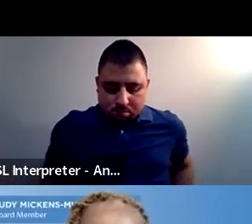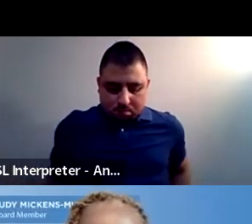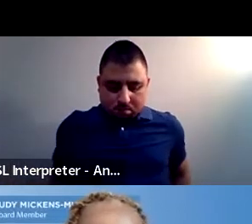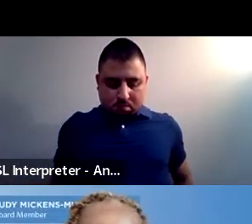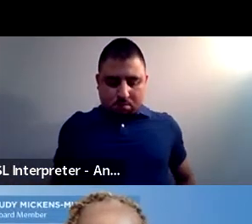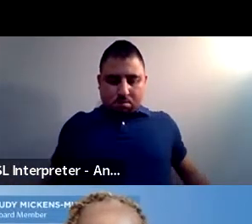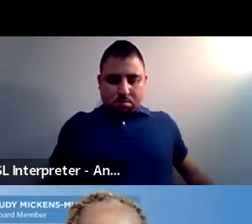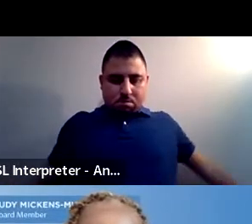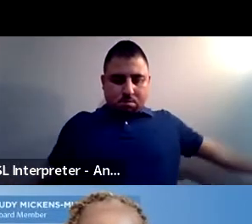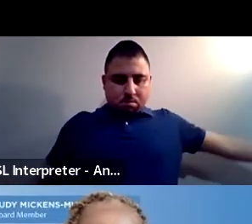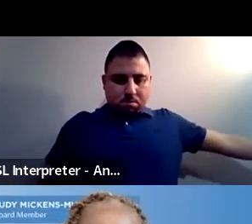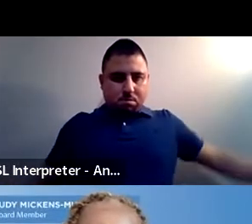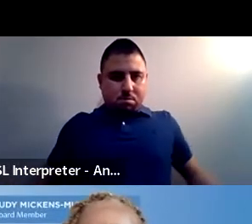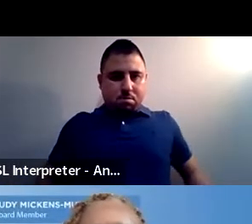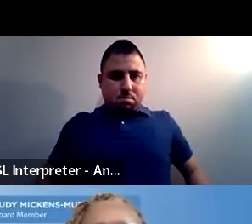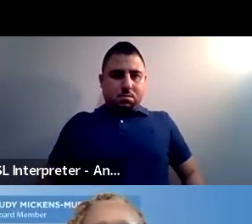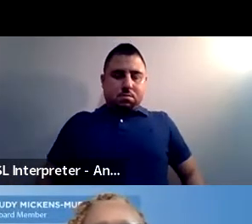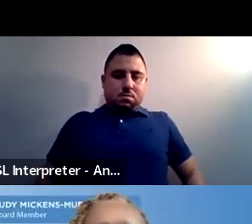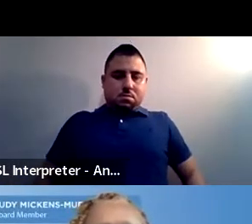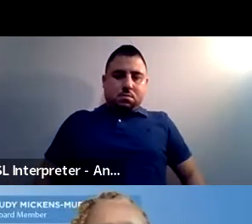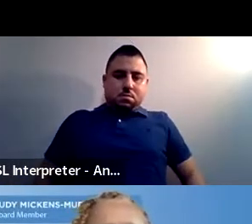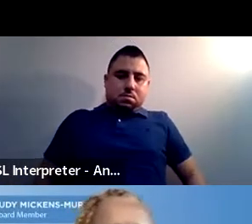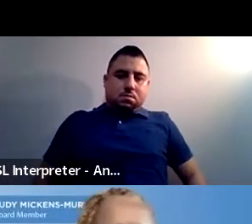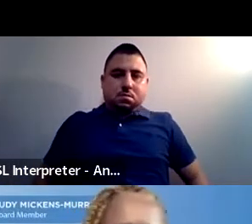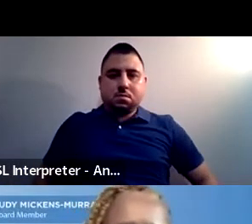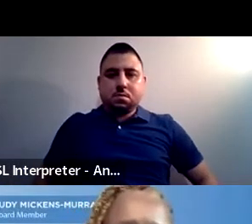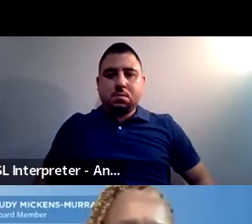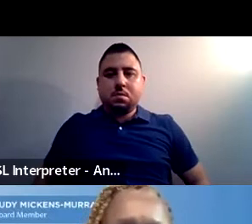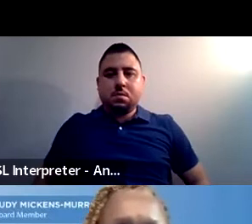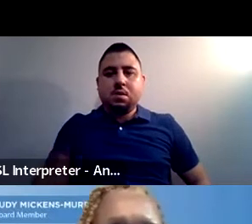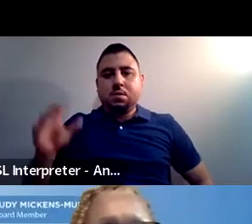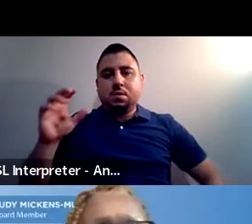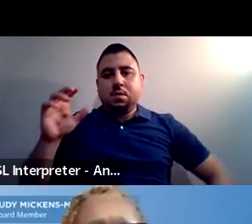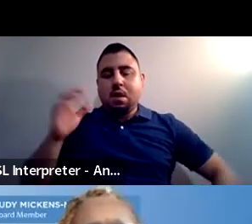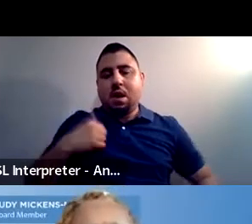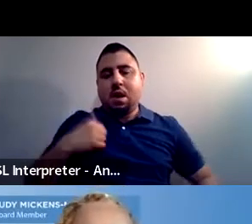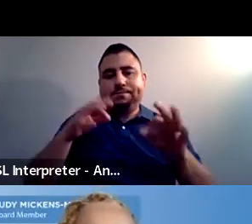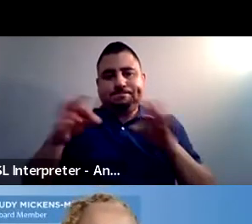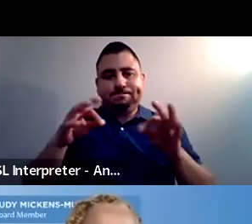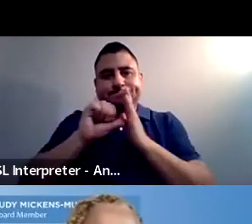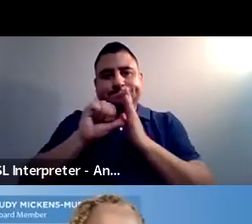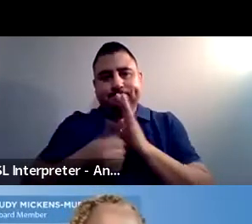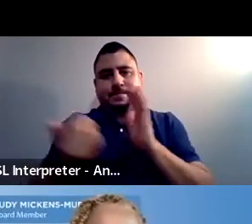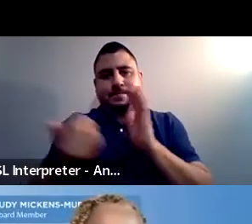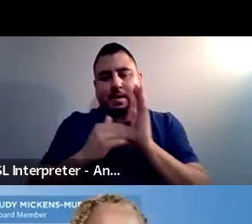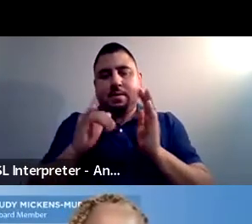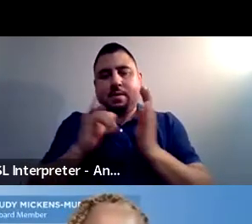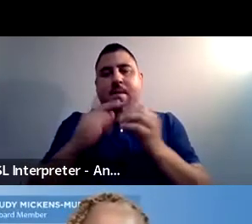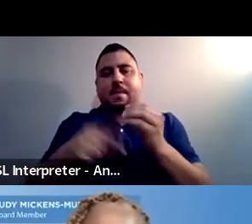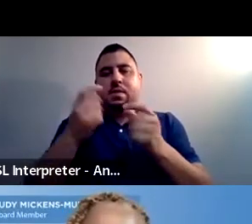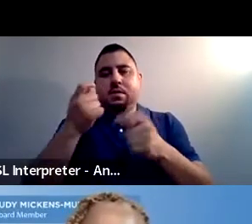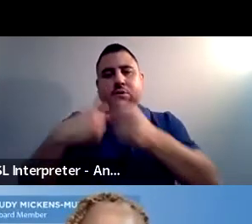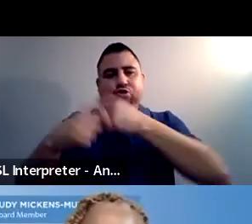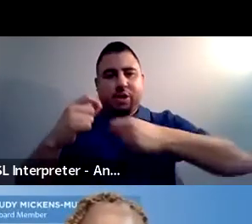Consideren esto en realidad. Muchísimas gracias. Gracias a usted. Okay, I just wanted to reiterate as well about the